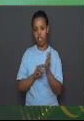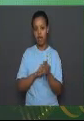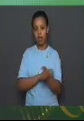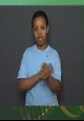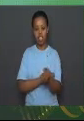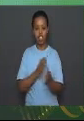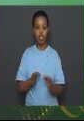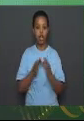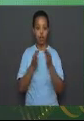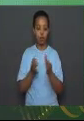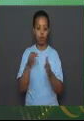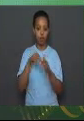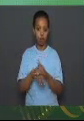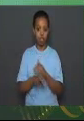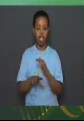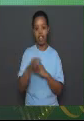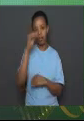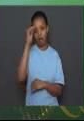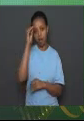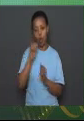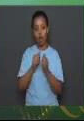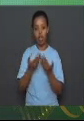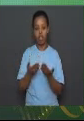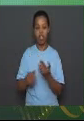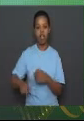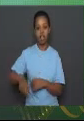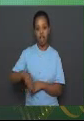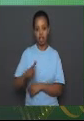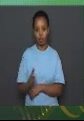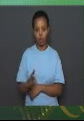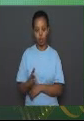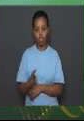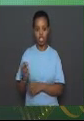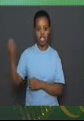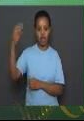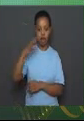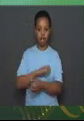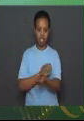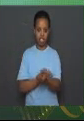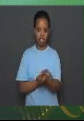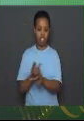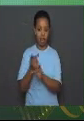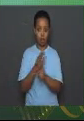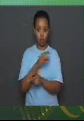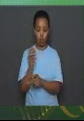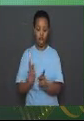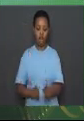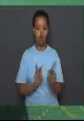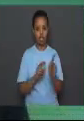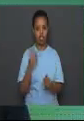transformation, we learned how plants control light energy in